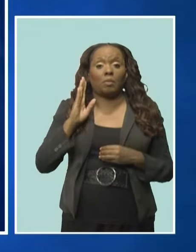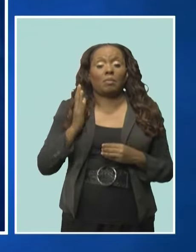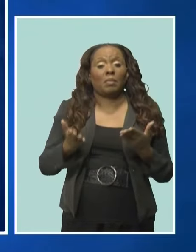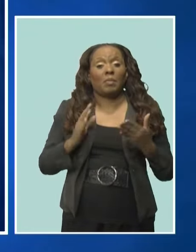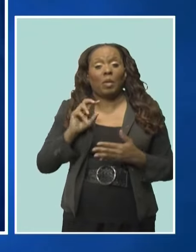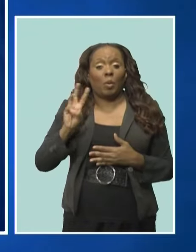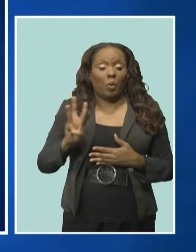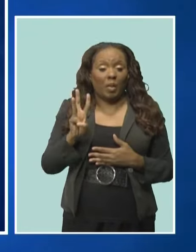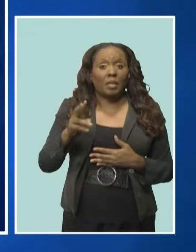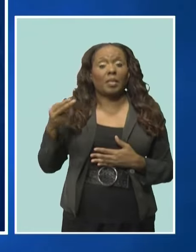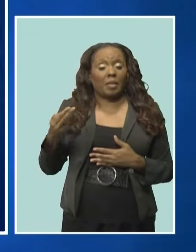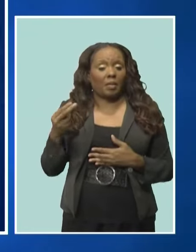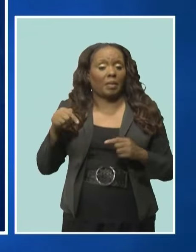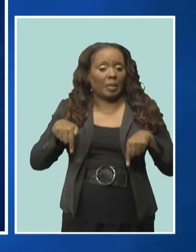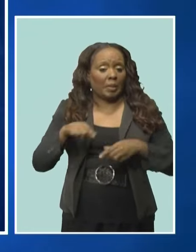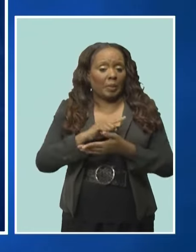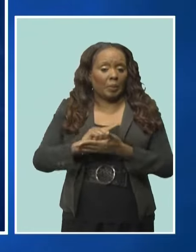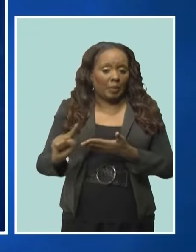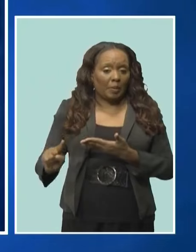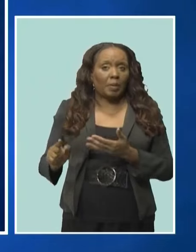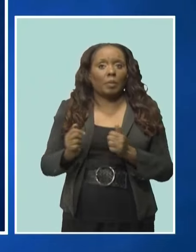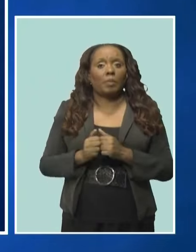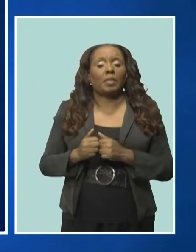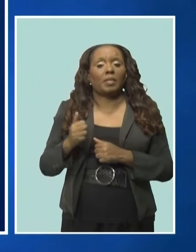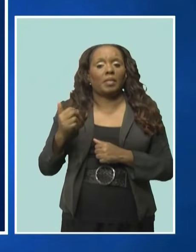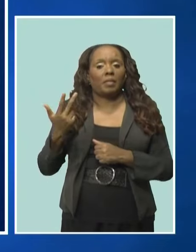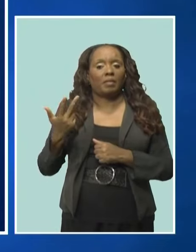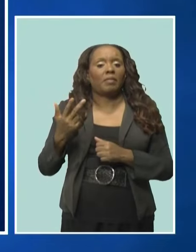either Wednesday or Thursday this week with the 3 parties.